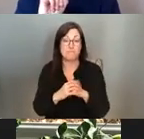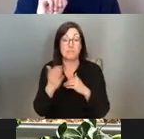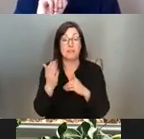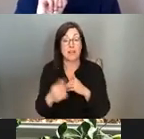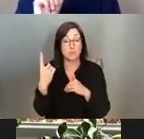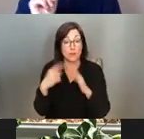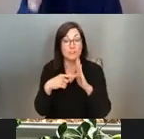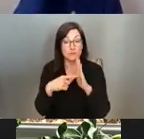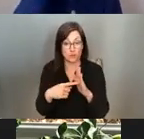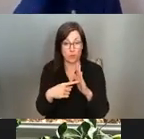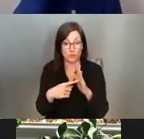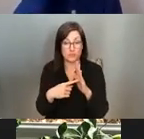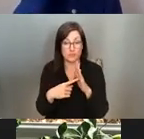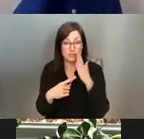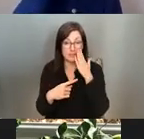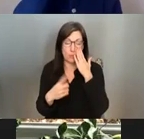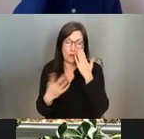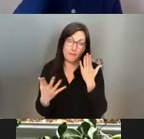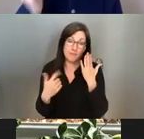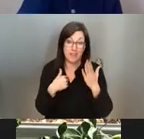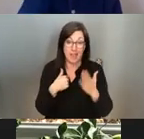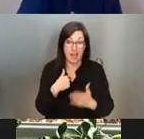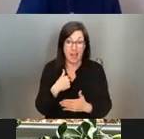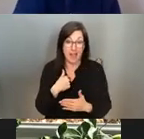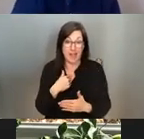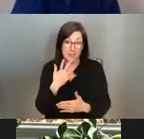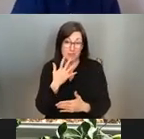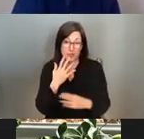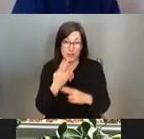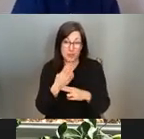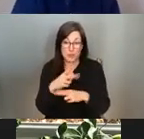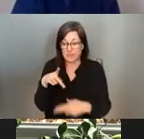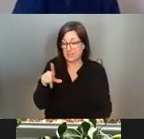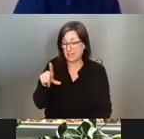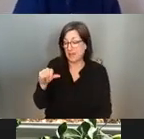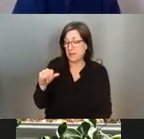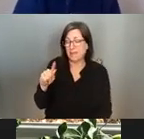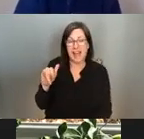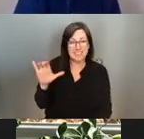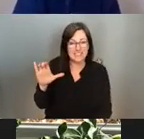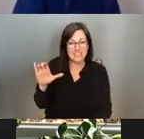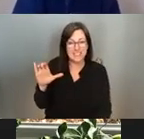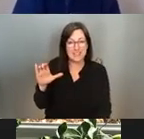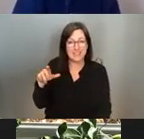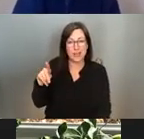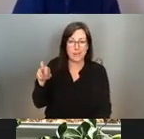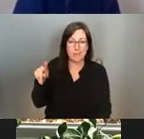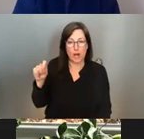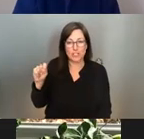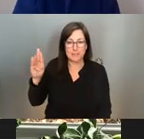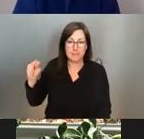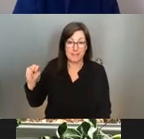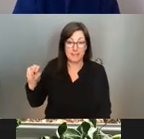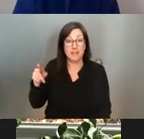The next slide shows, I personally like to use plastic parts bin boxes. You can find them on Amazon. The link